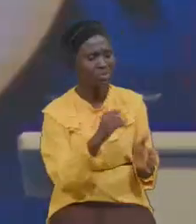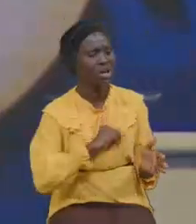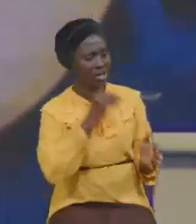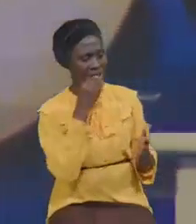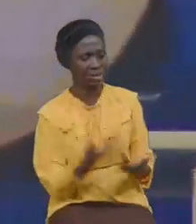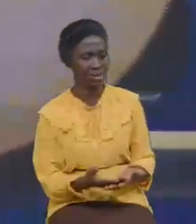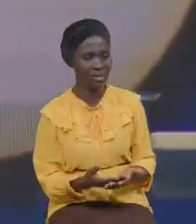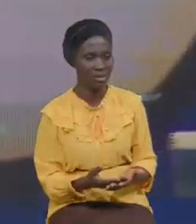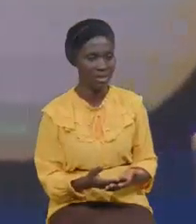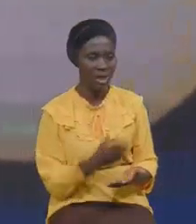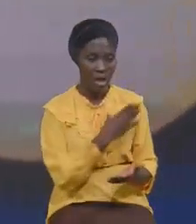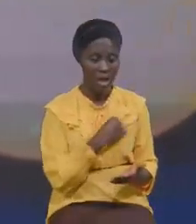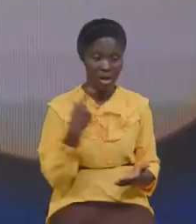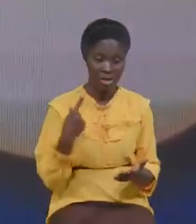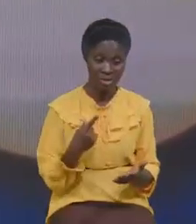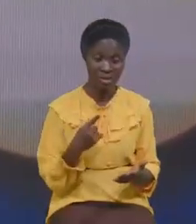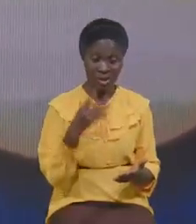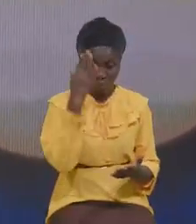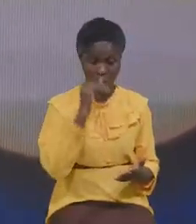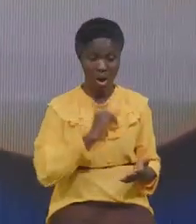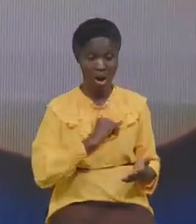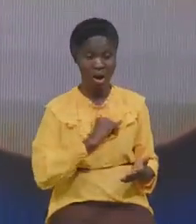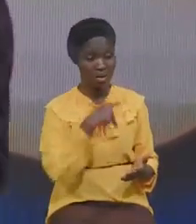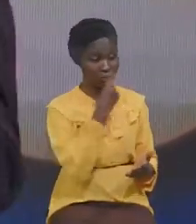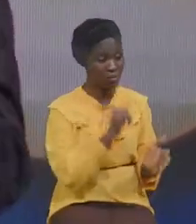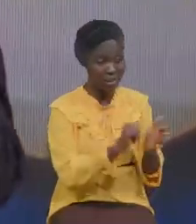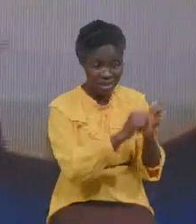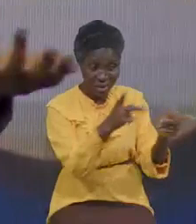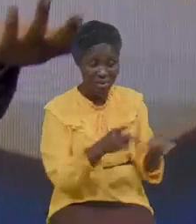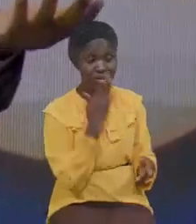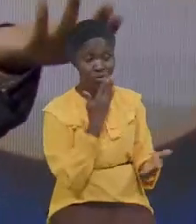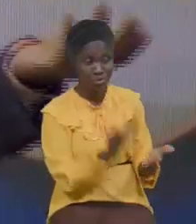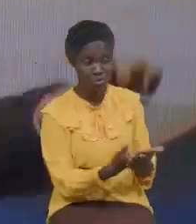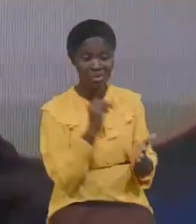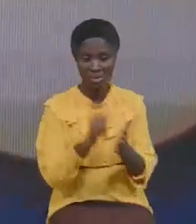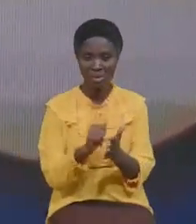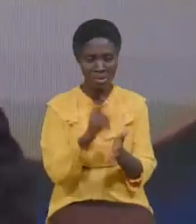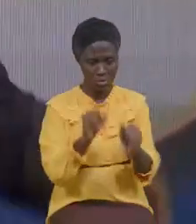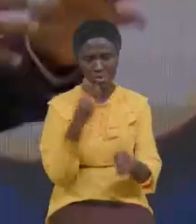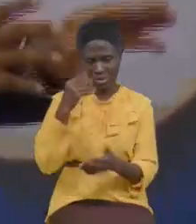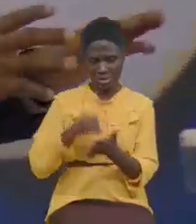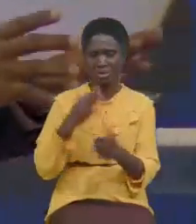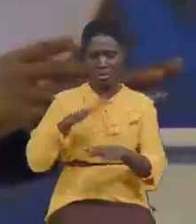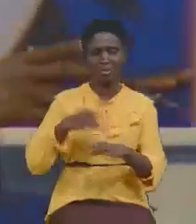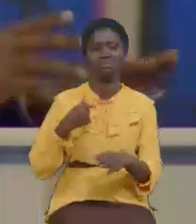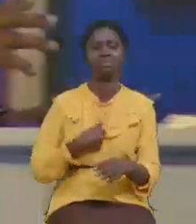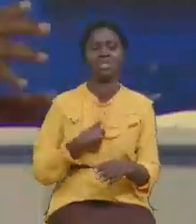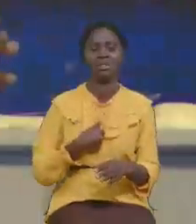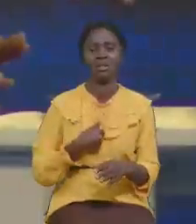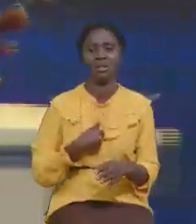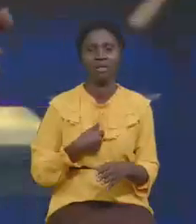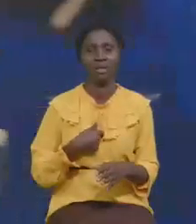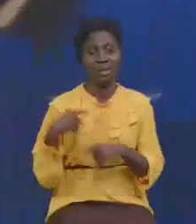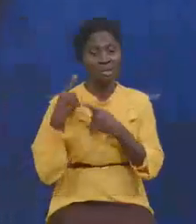thing I'm recommending to you is good is that you can see it on me. Since